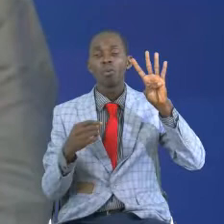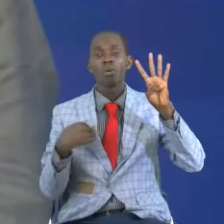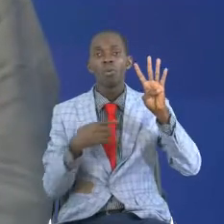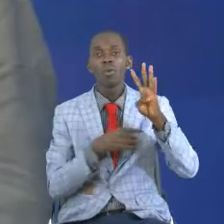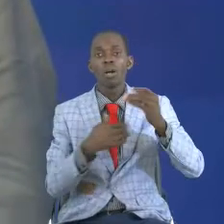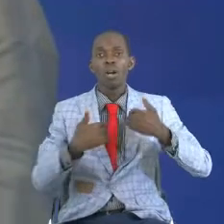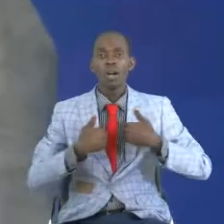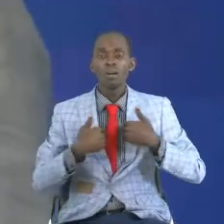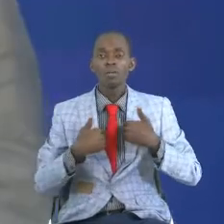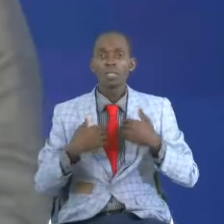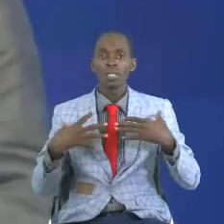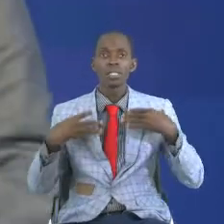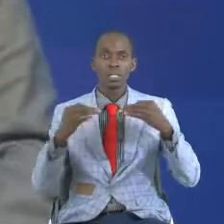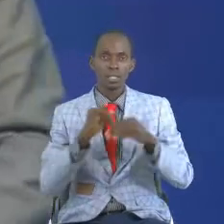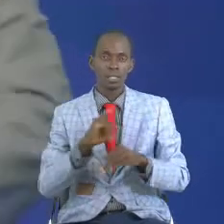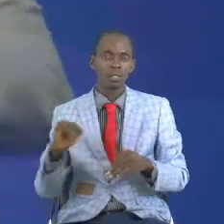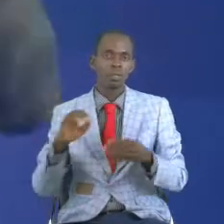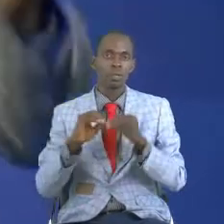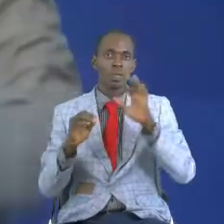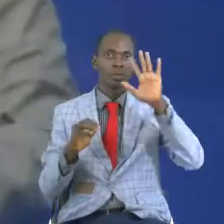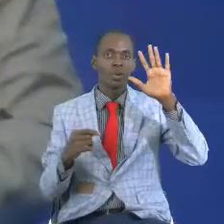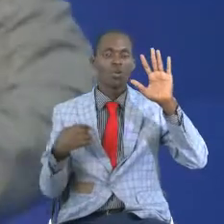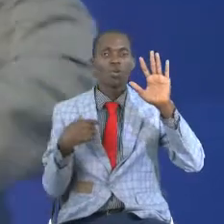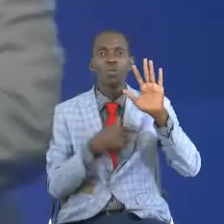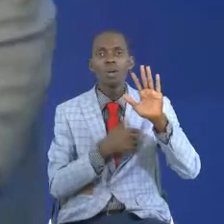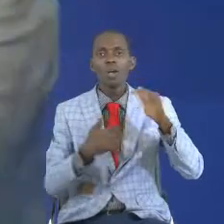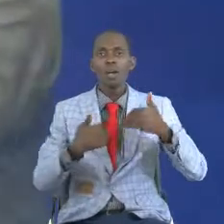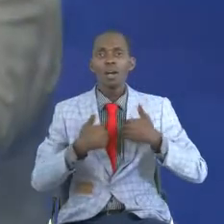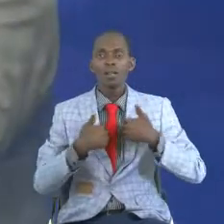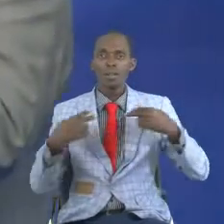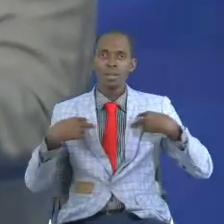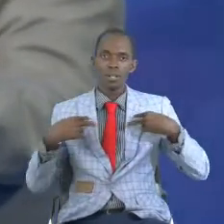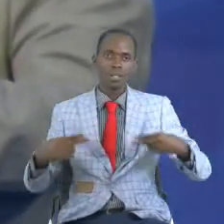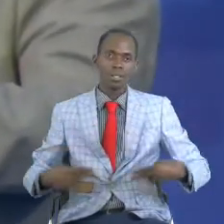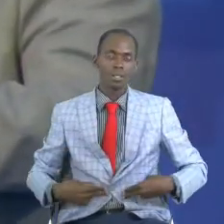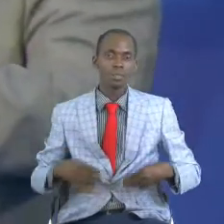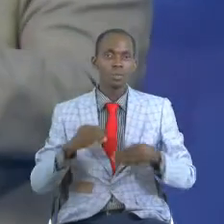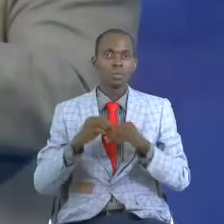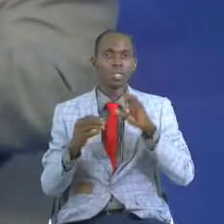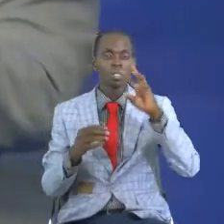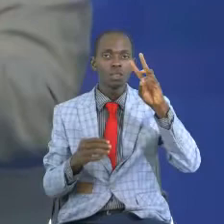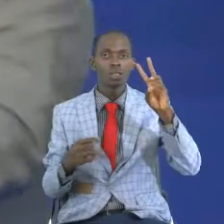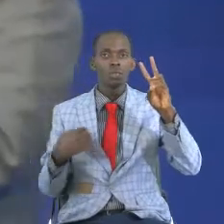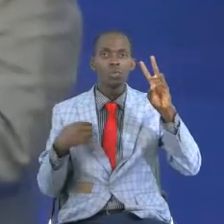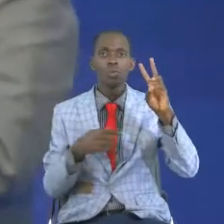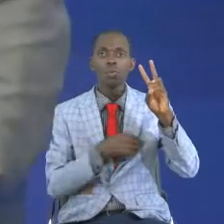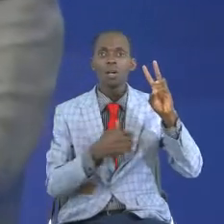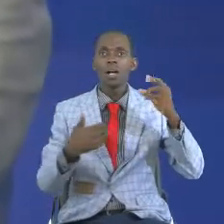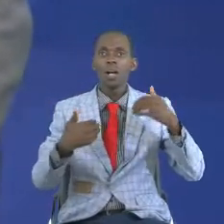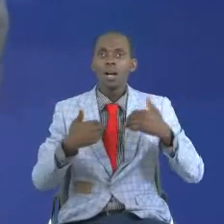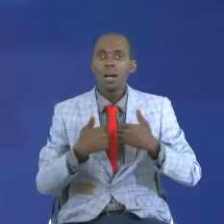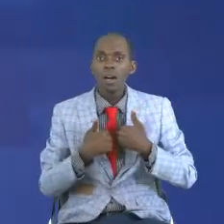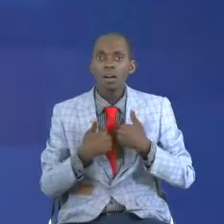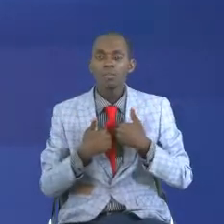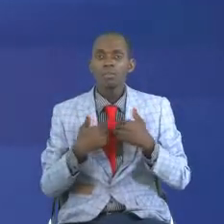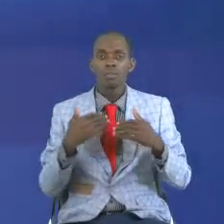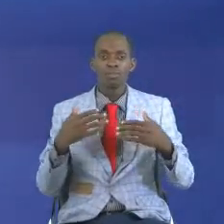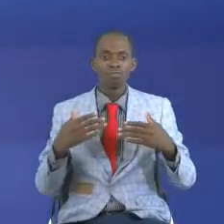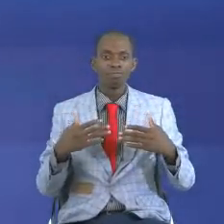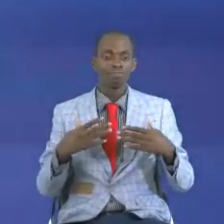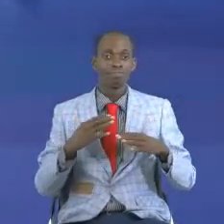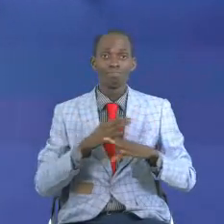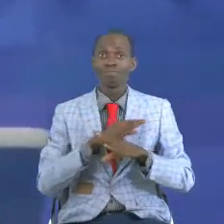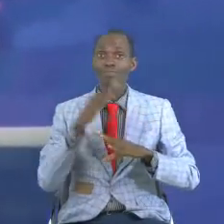healing. Number 5, we have health. Number 6, we have wholeness. And